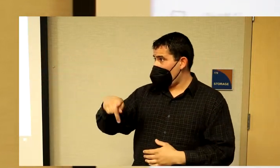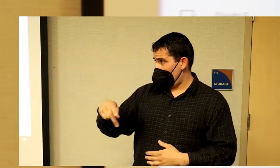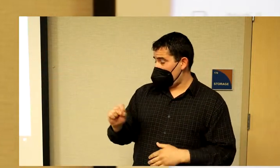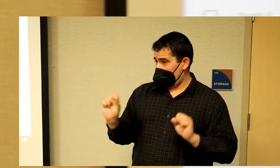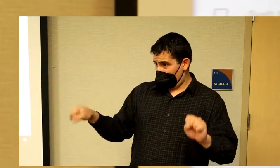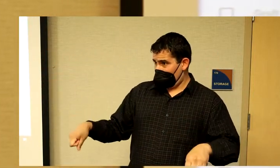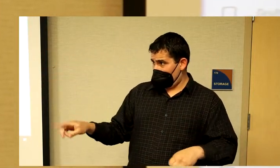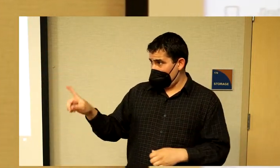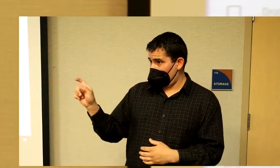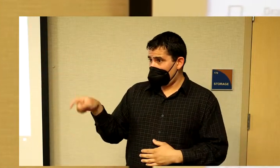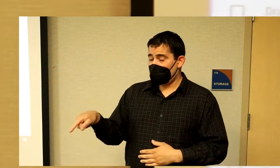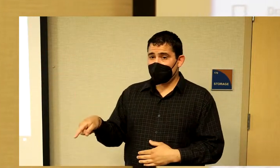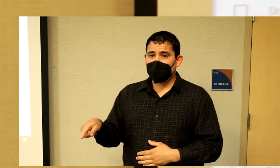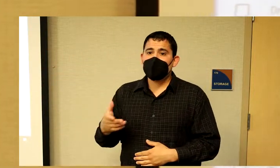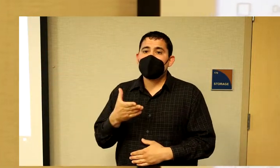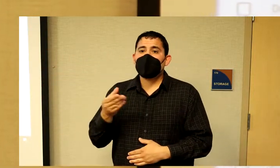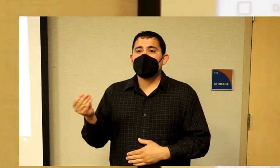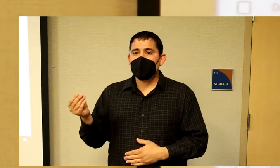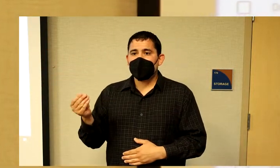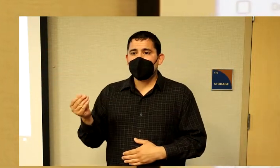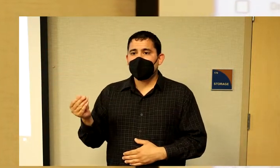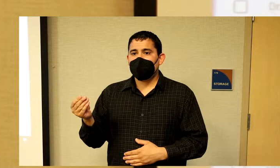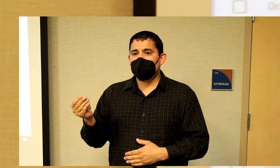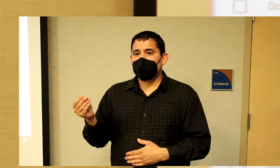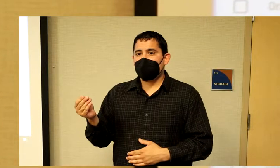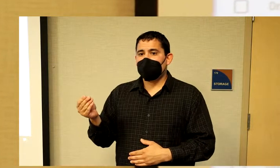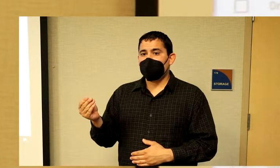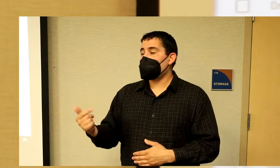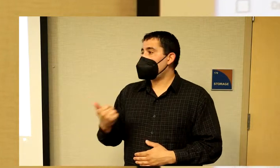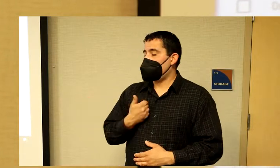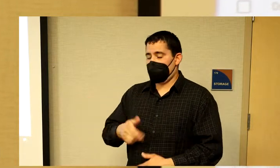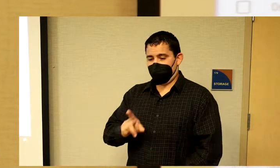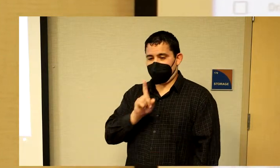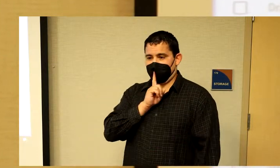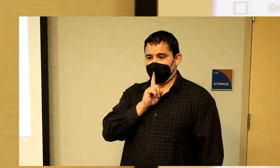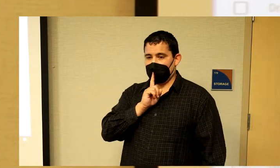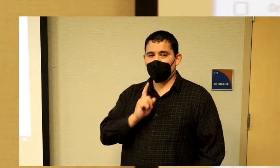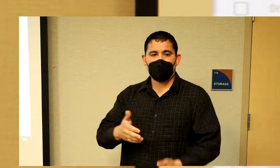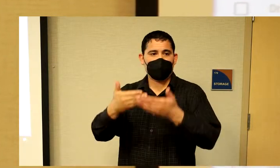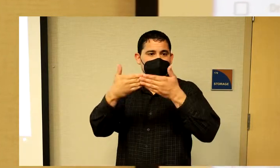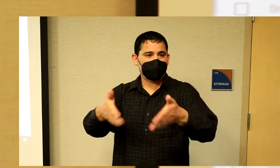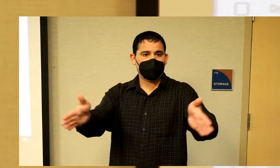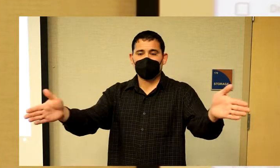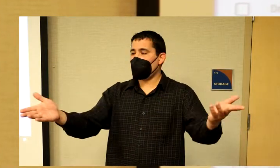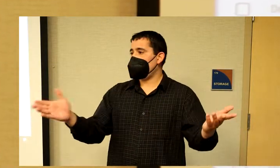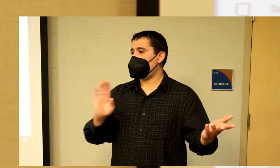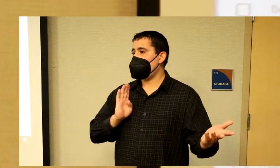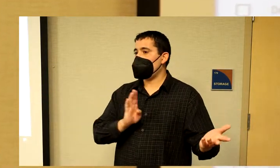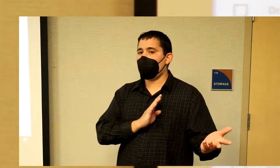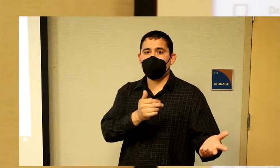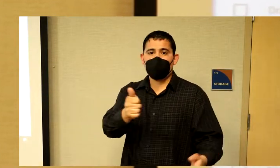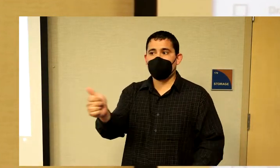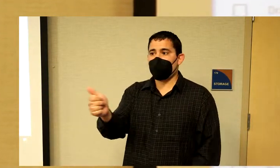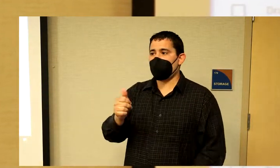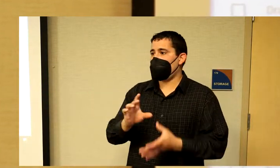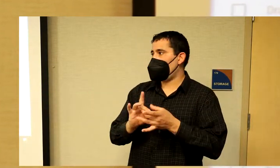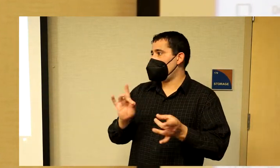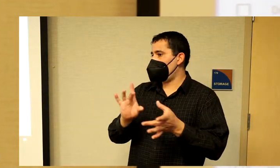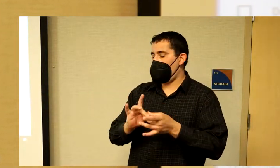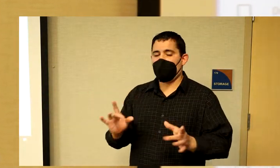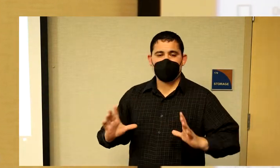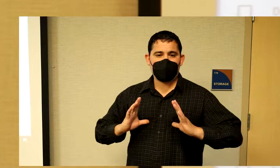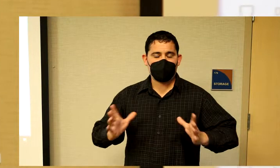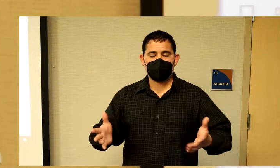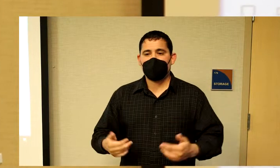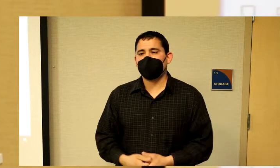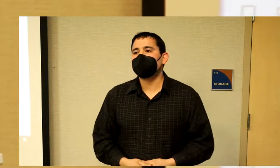look at. And then with that, I'll be quiet and open it up to the board and anybody who'd like to make a comment.